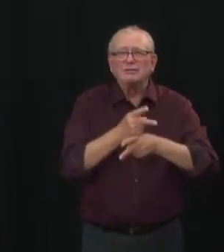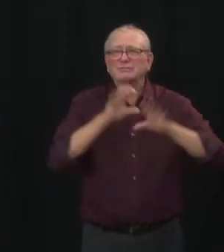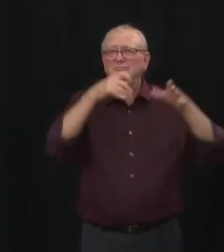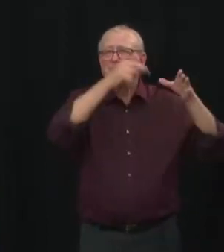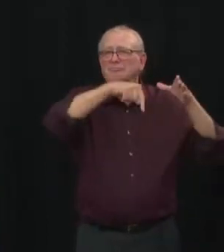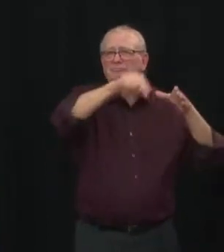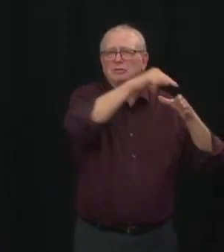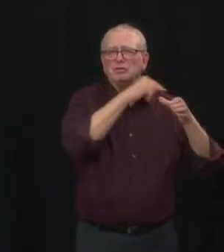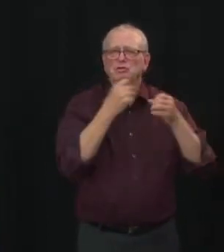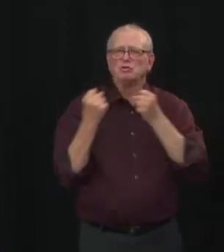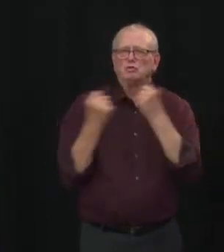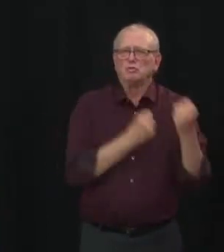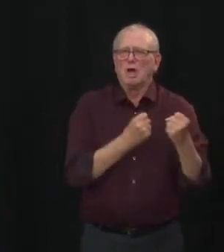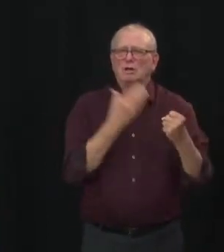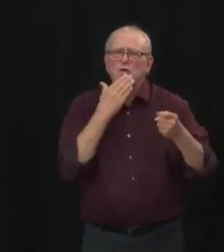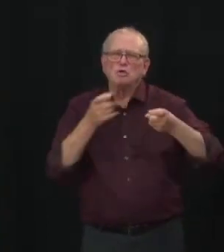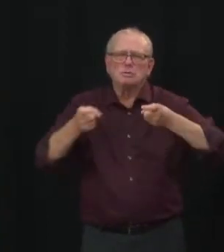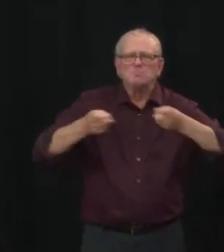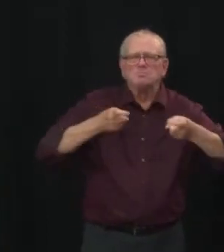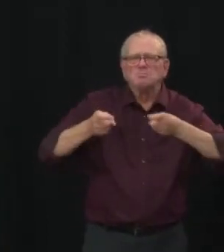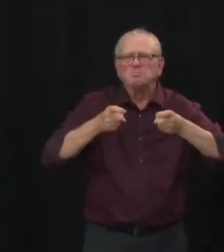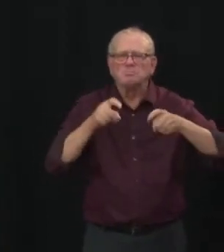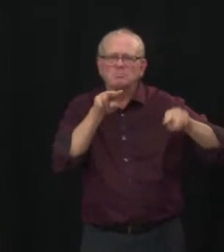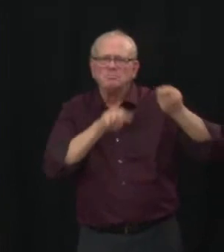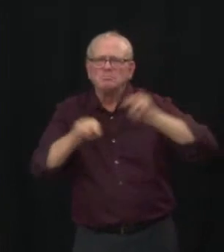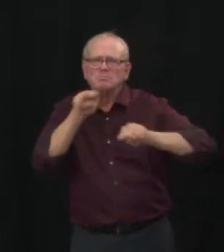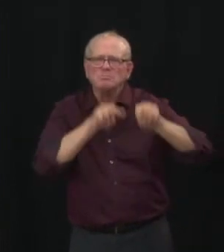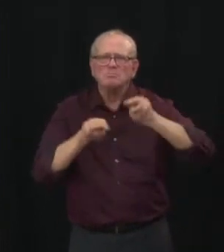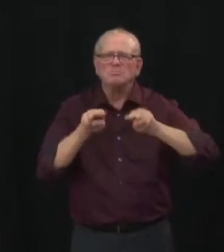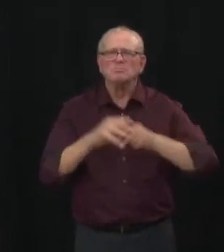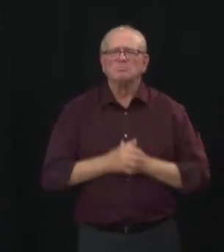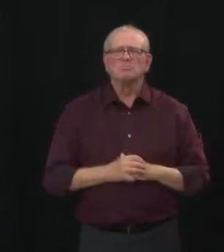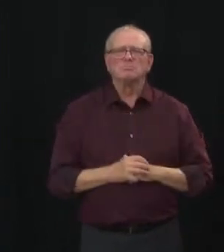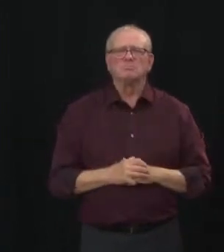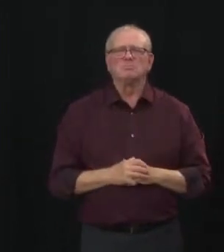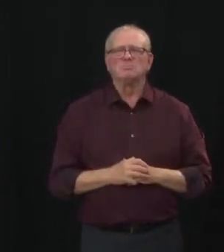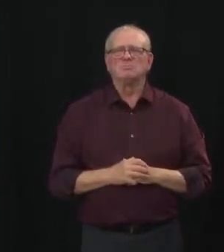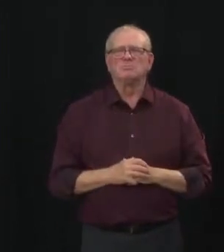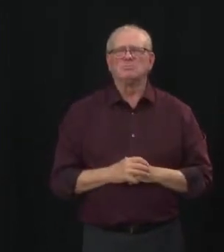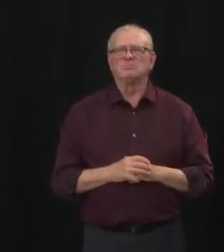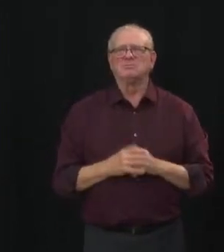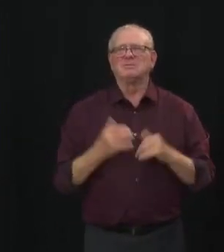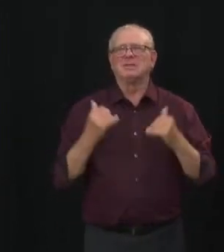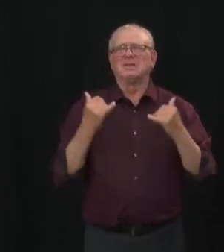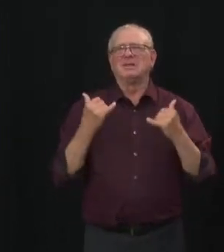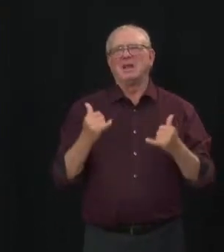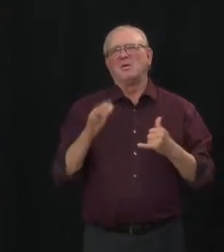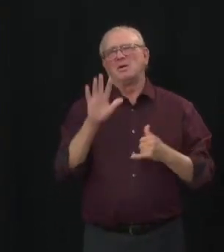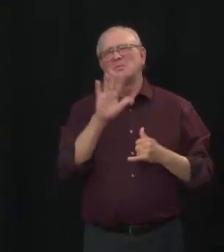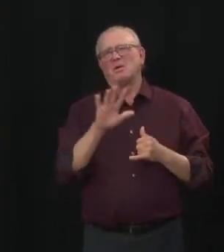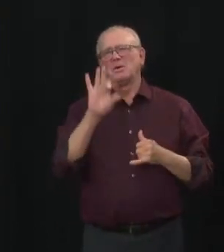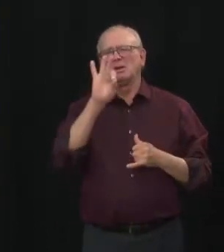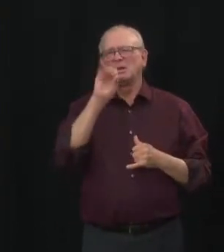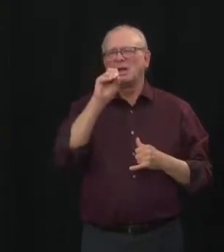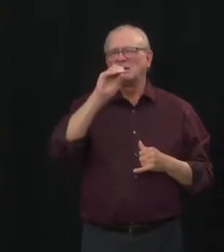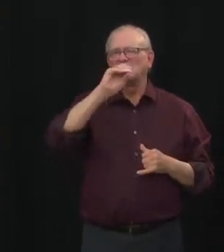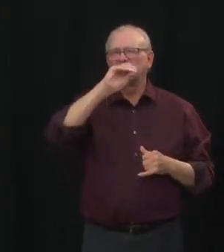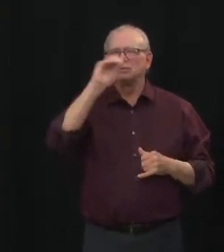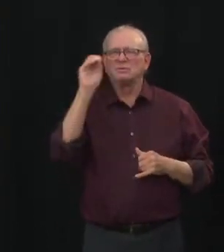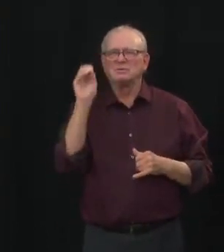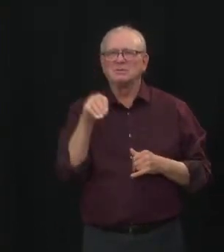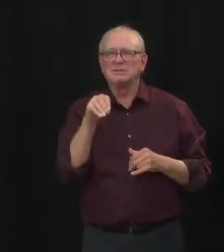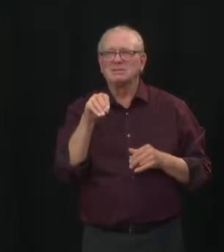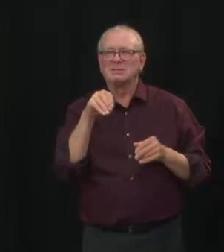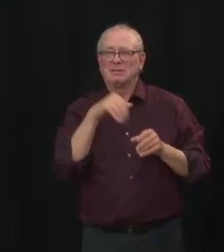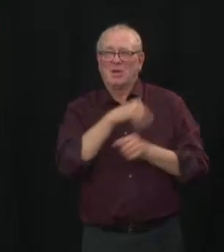year. Overall, hospital occupancy is stable around 90%, and admissions in ICUs have been